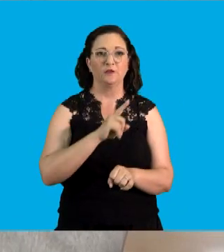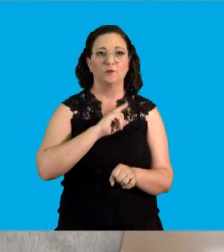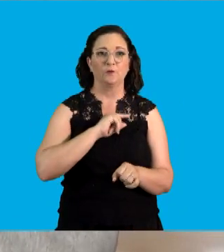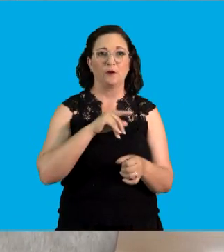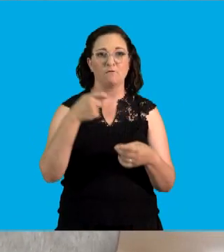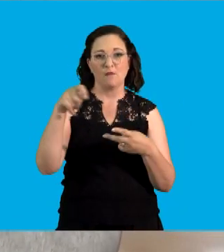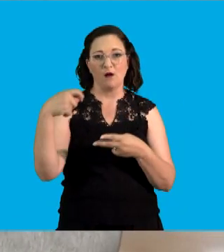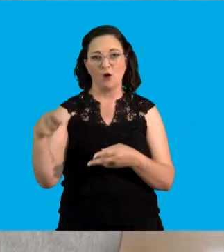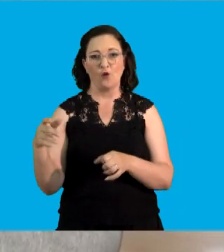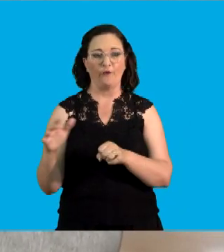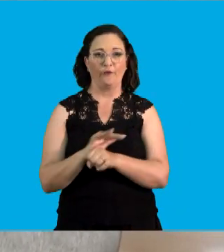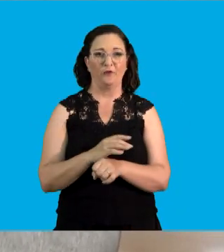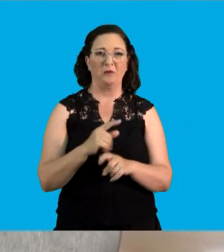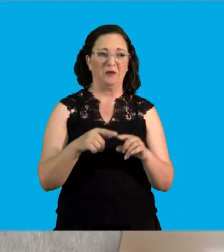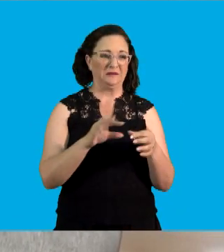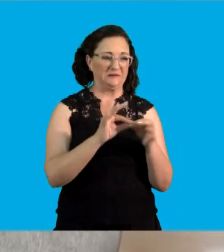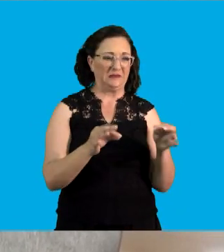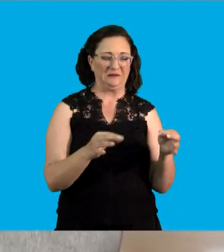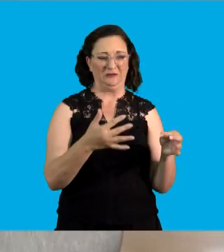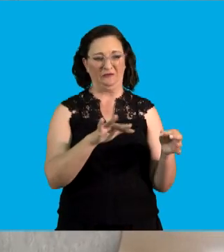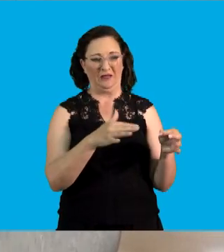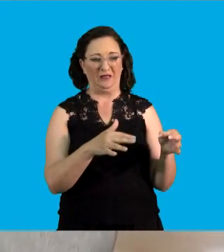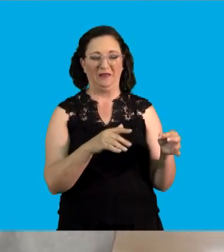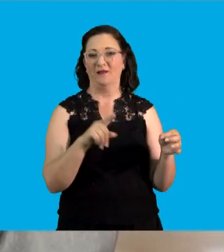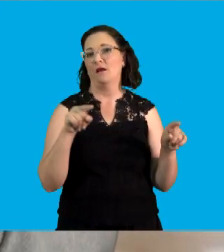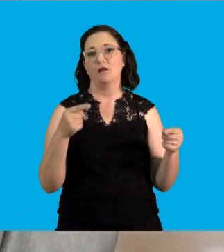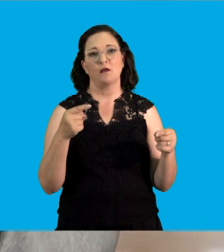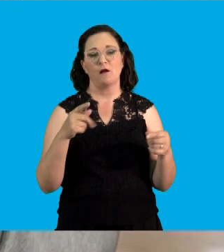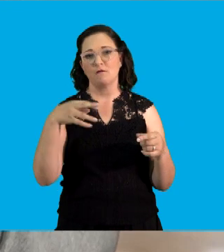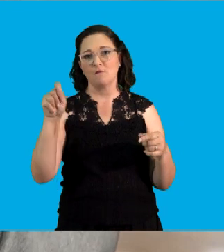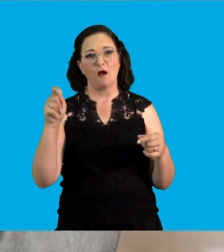ensure full marks. If you give vague sentences, you will not get full